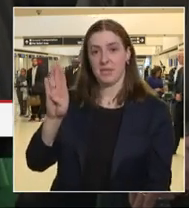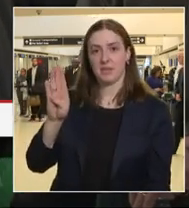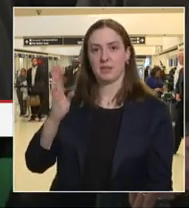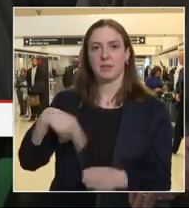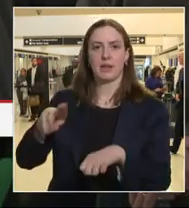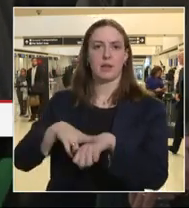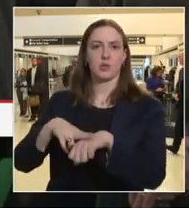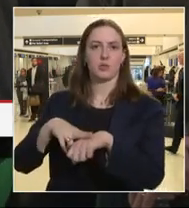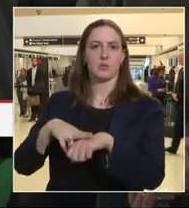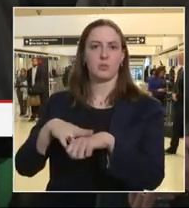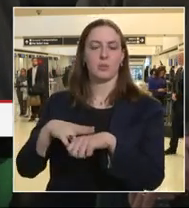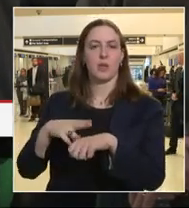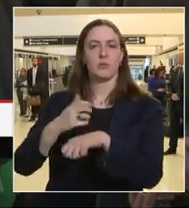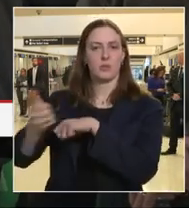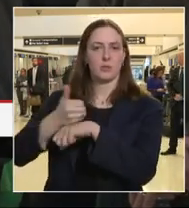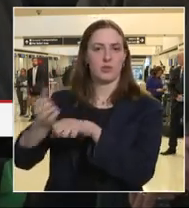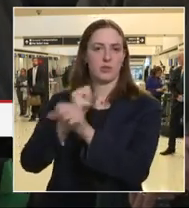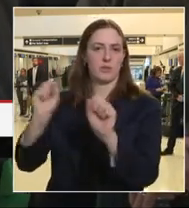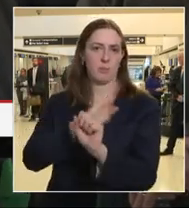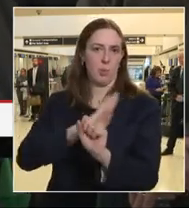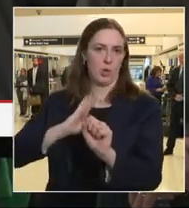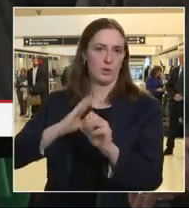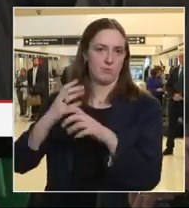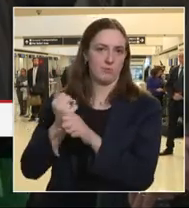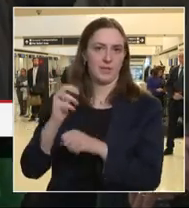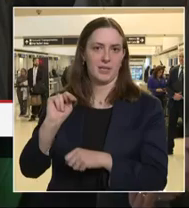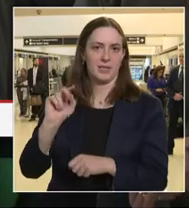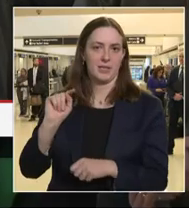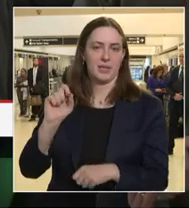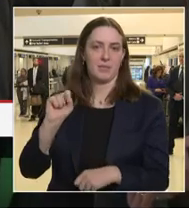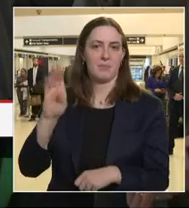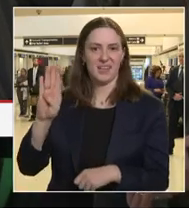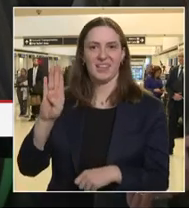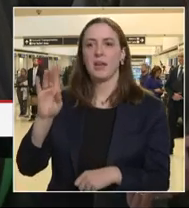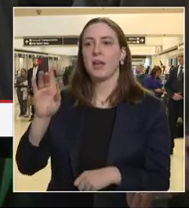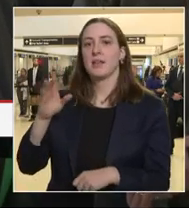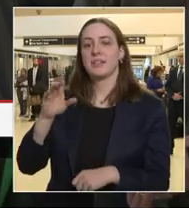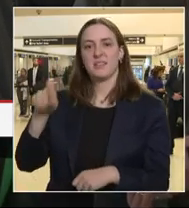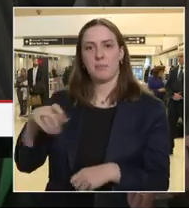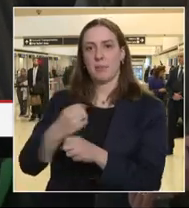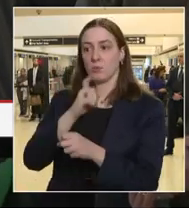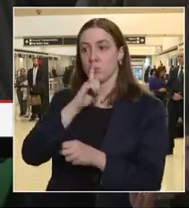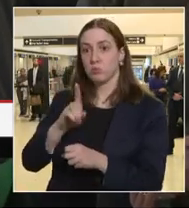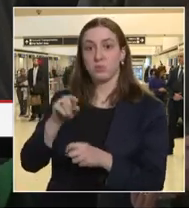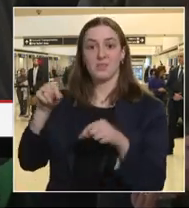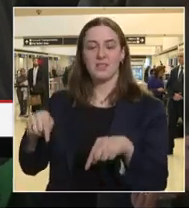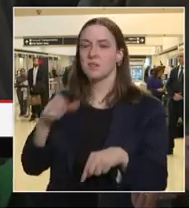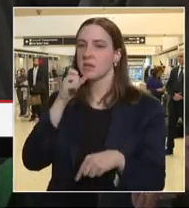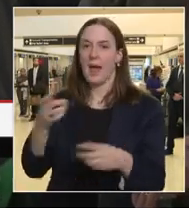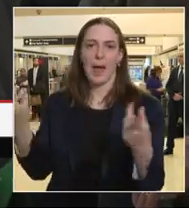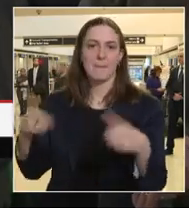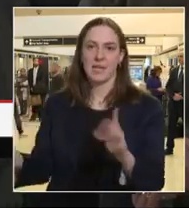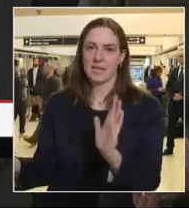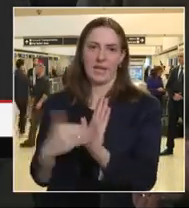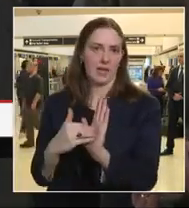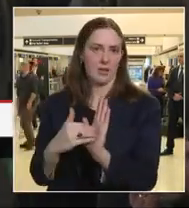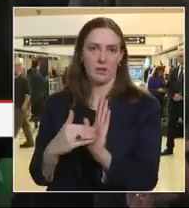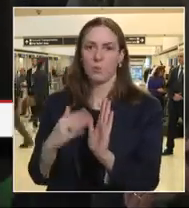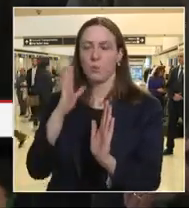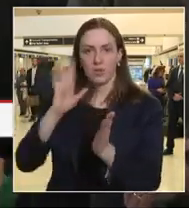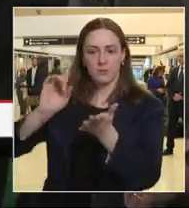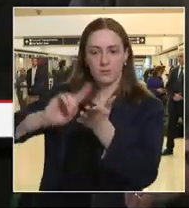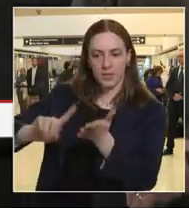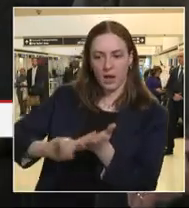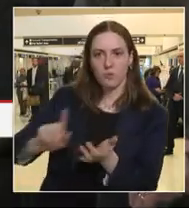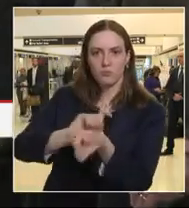the federal level and with the support of Virginia, Maryland, D.C., we're doing everything we can to make sure this does not happen again.